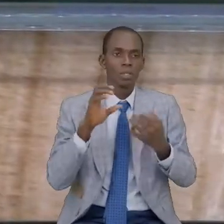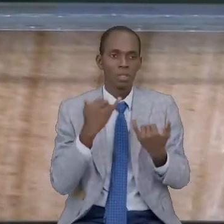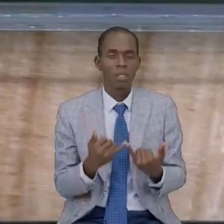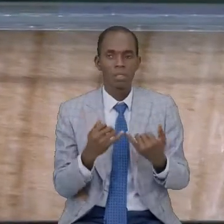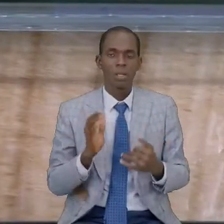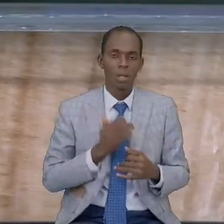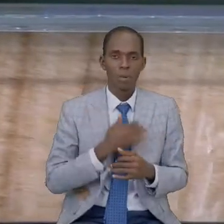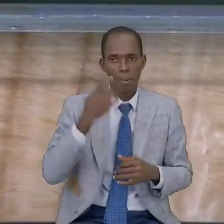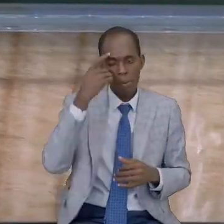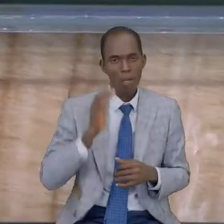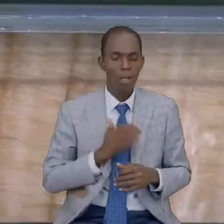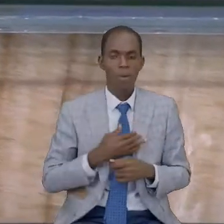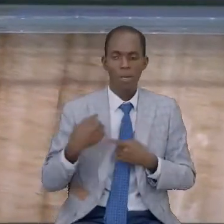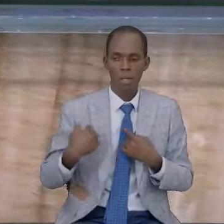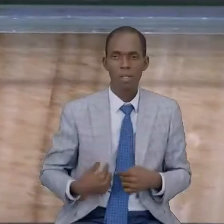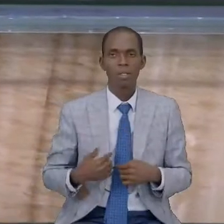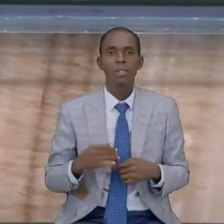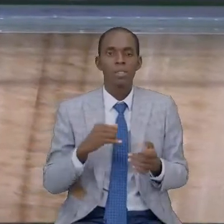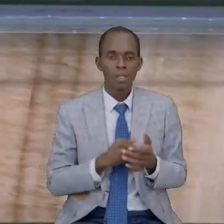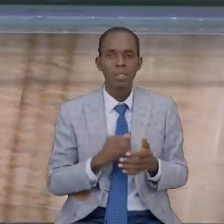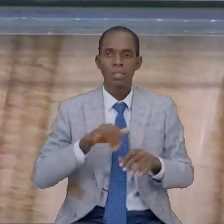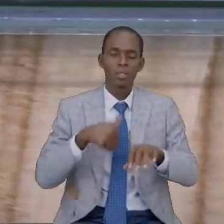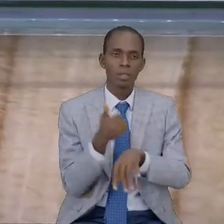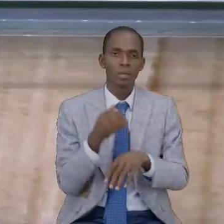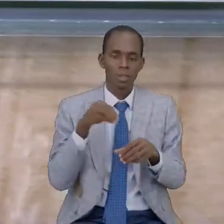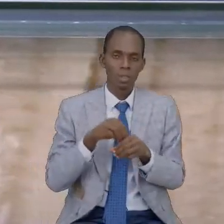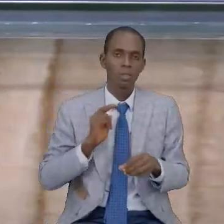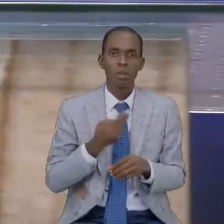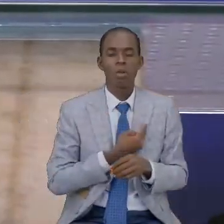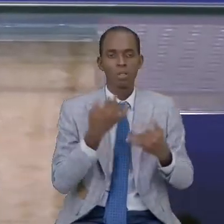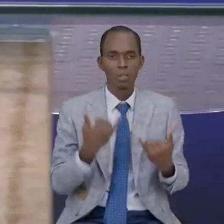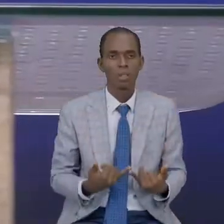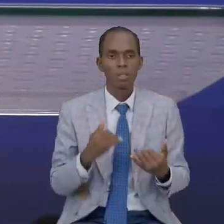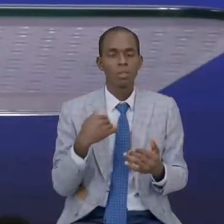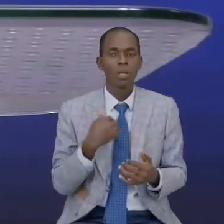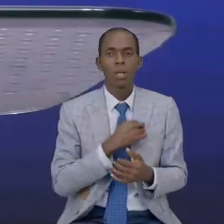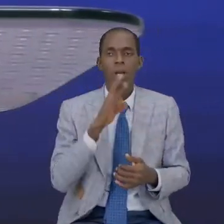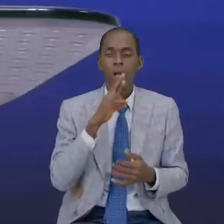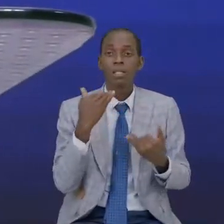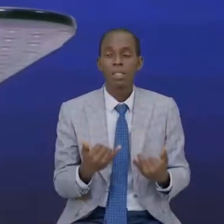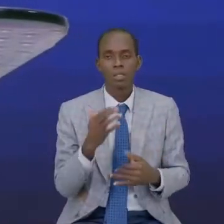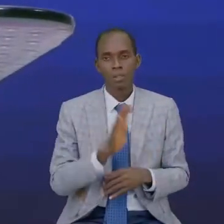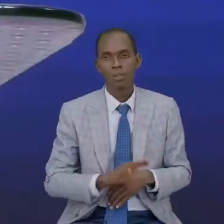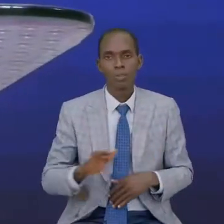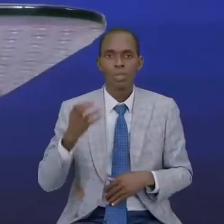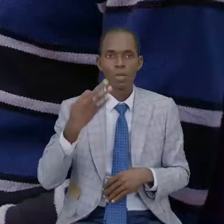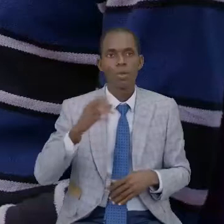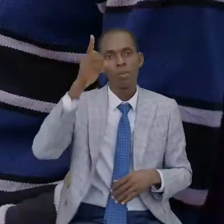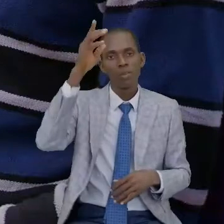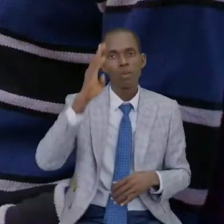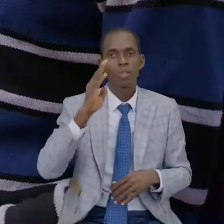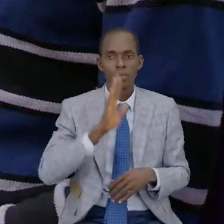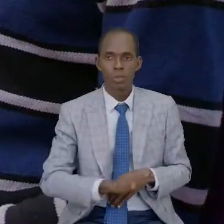spirit, our mind, our soul, our heart. He witnesses within us that we are the children